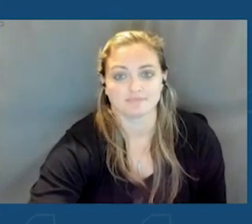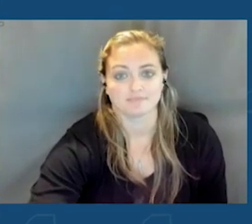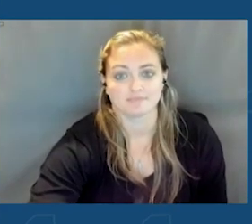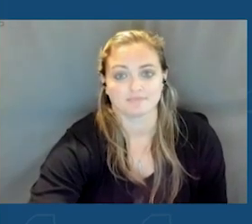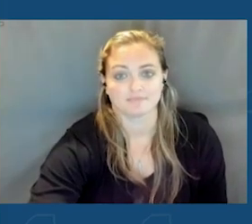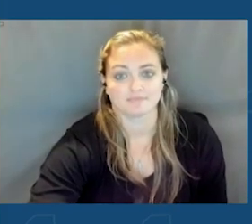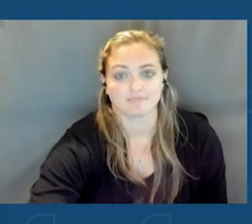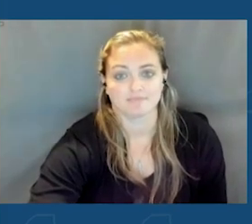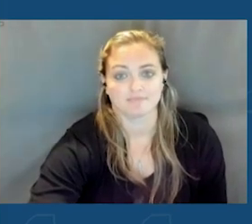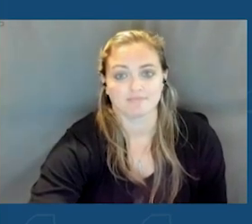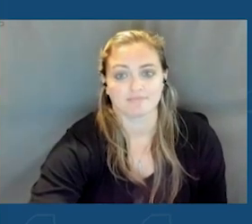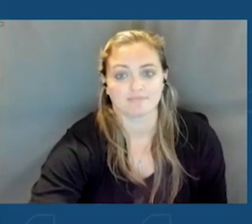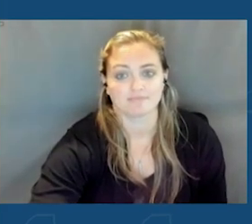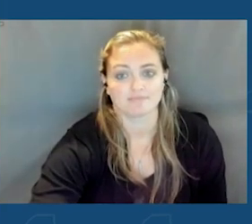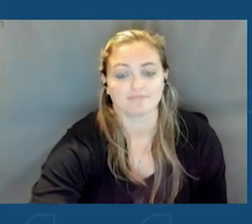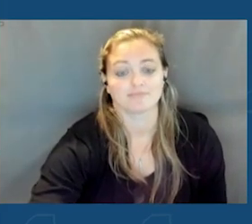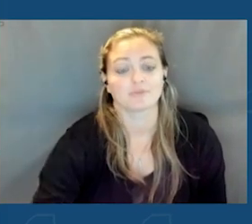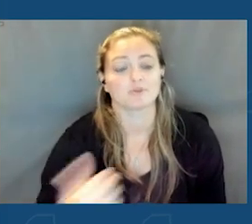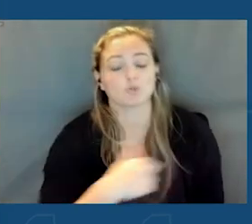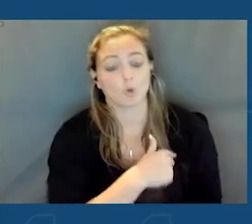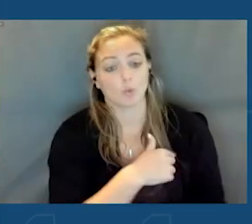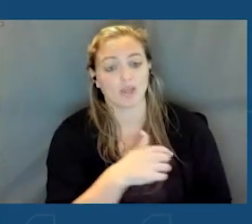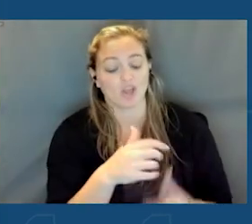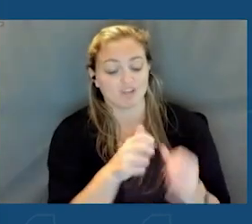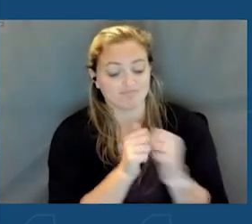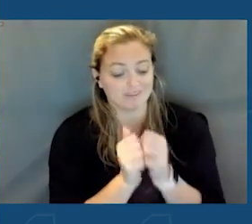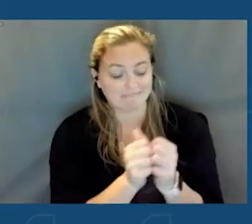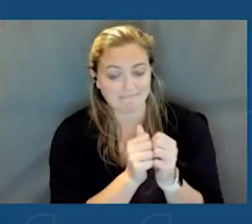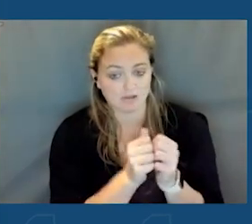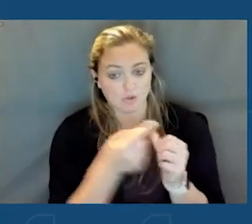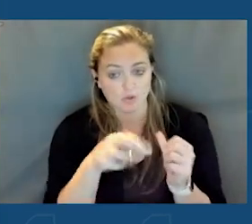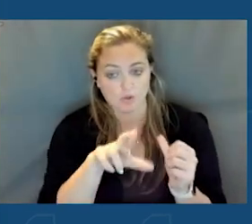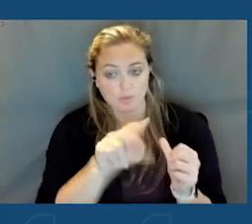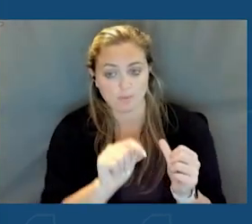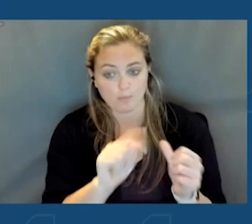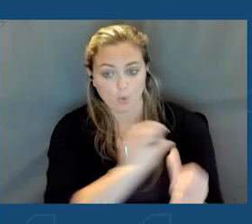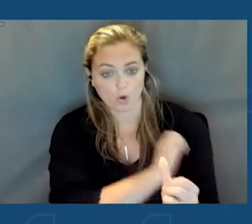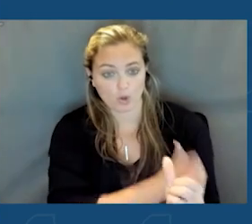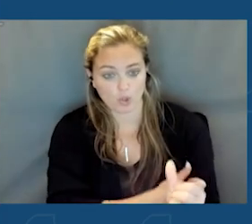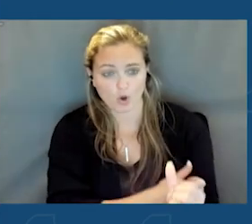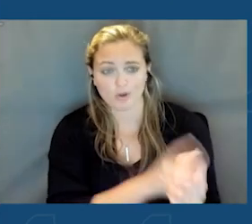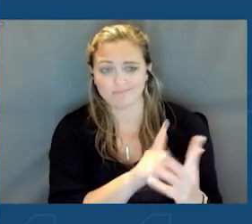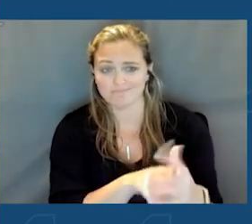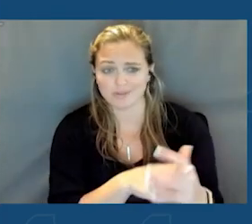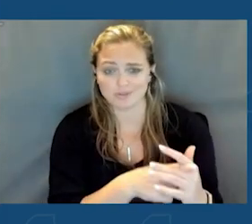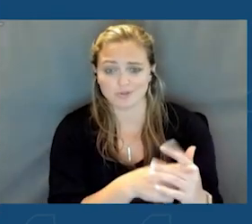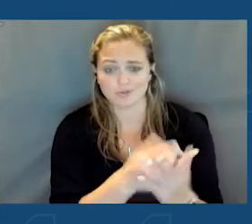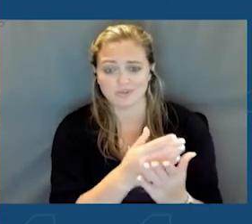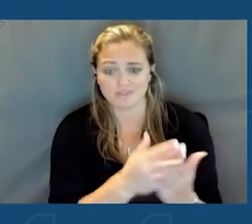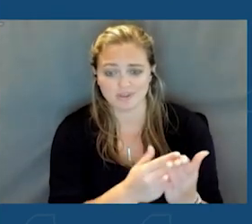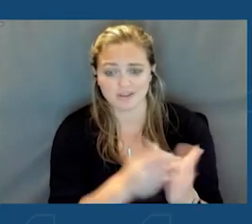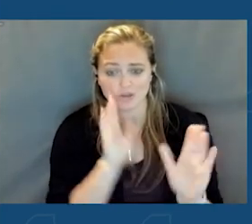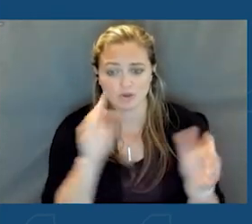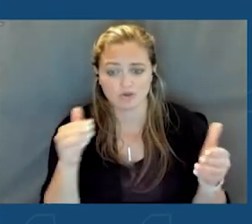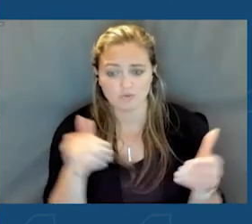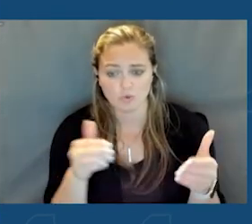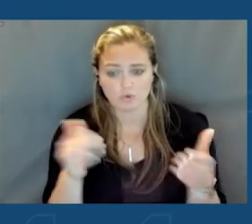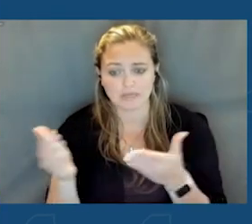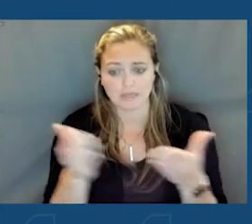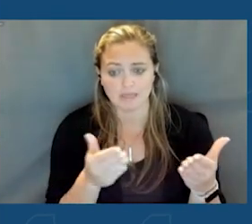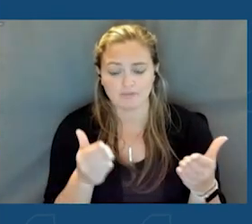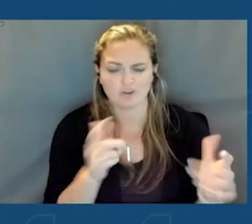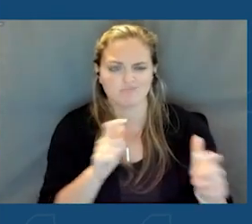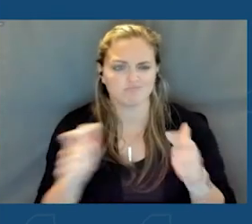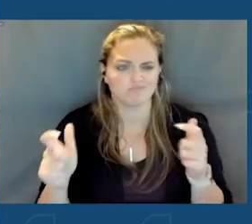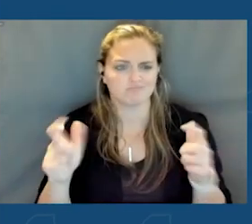We stand together with the Port Authority at the execution phase and are focused on delivering major